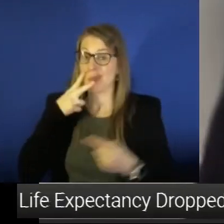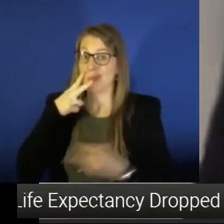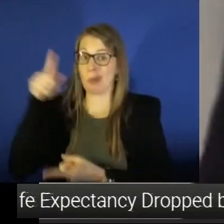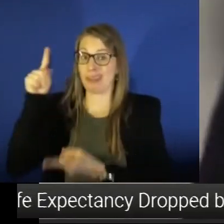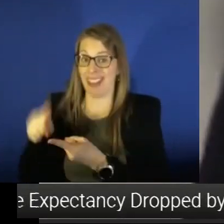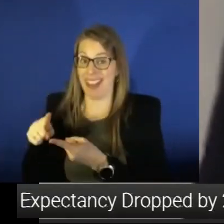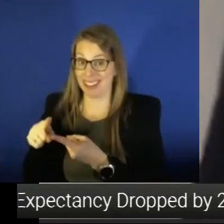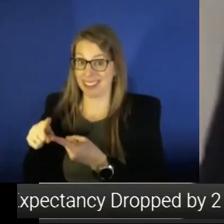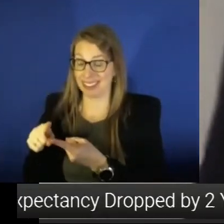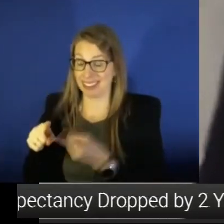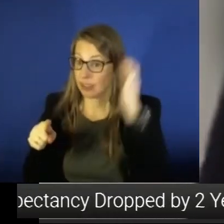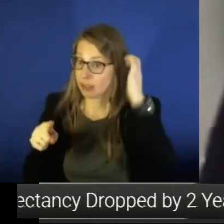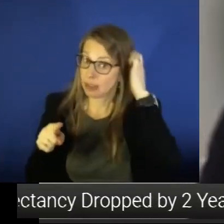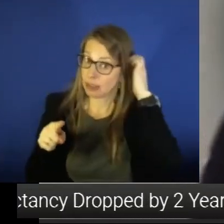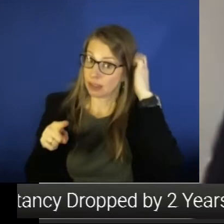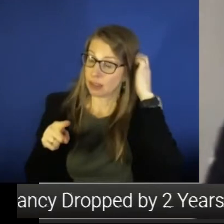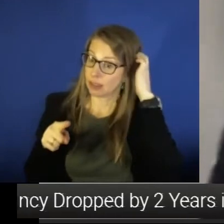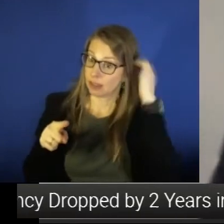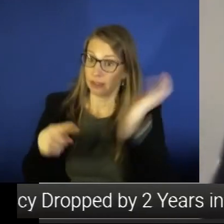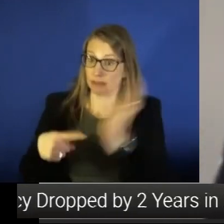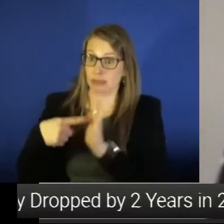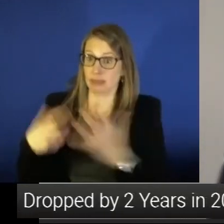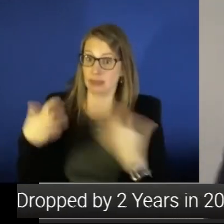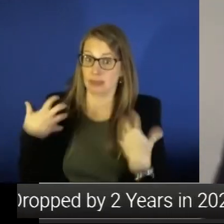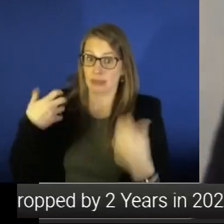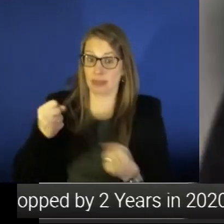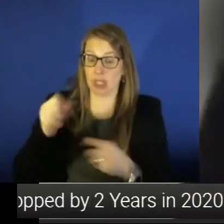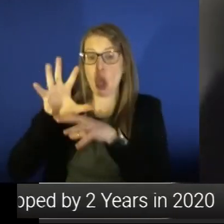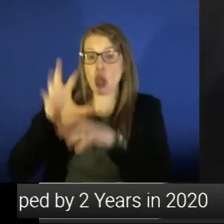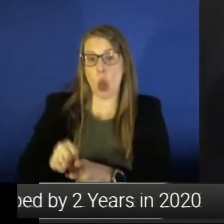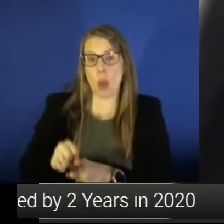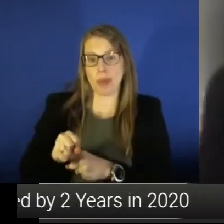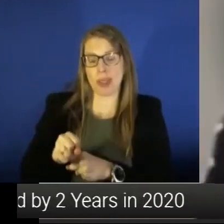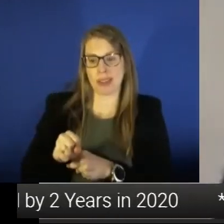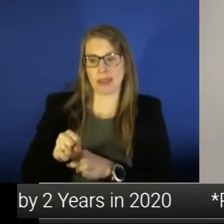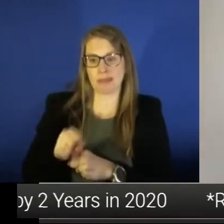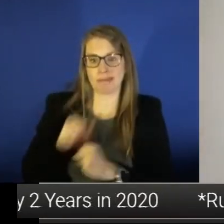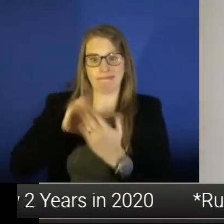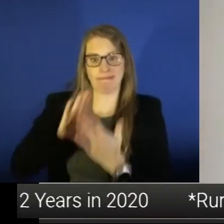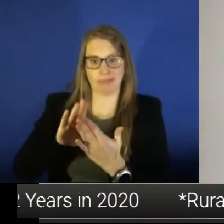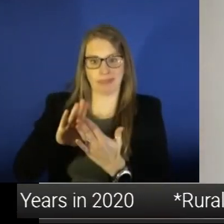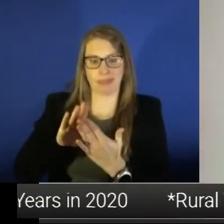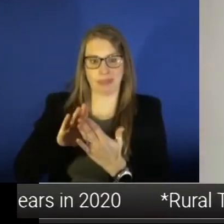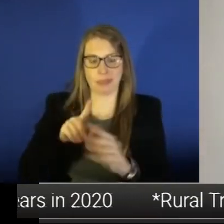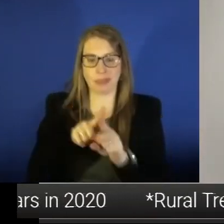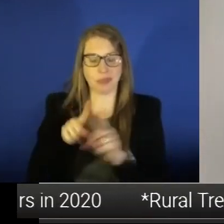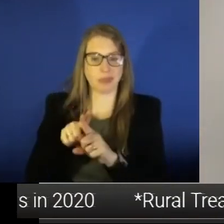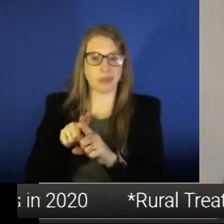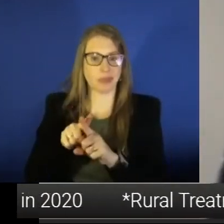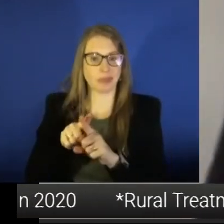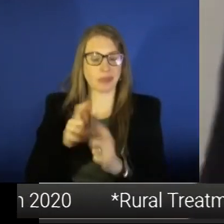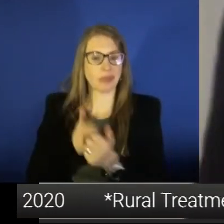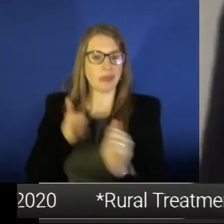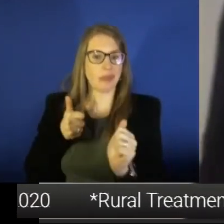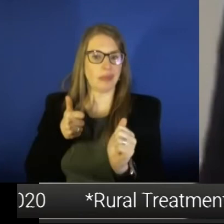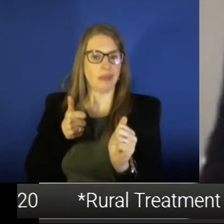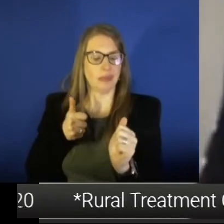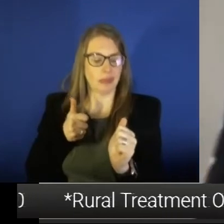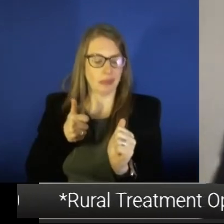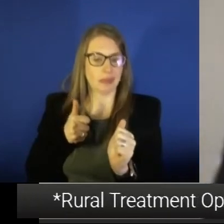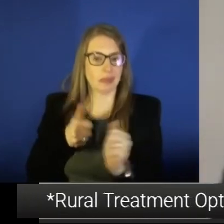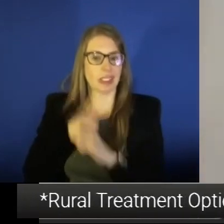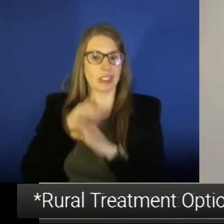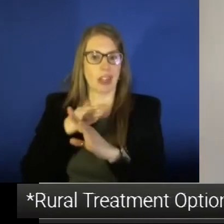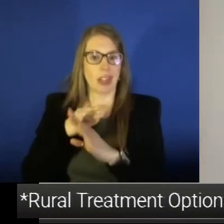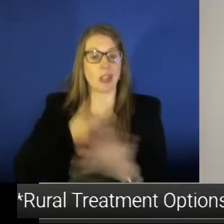less demonstrated healthier coping mechanisms and greater use of preventative strategies, such as